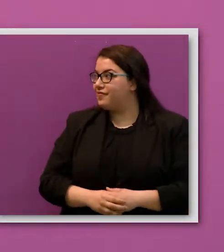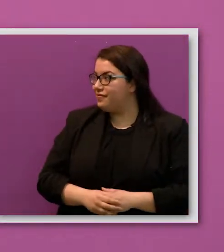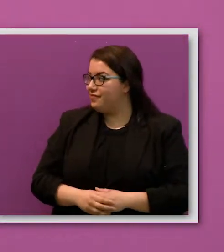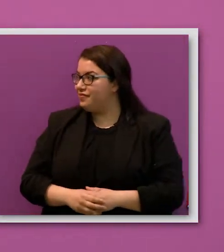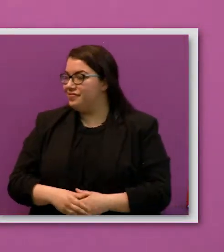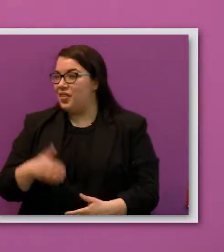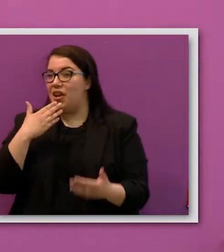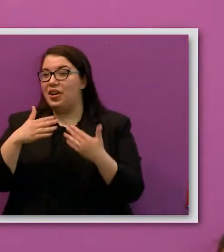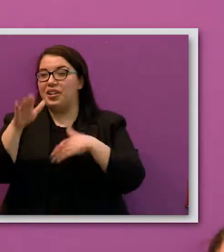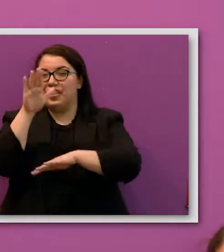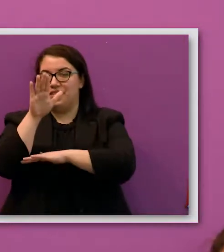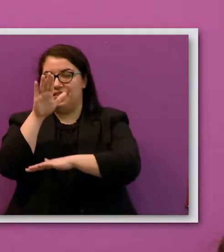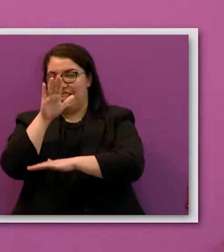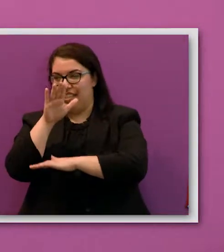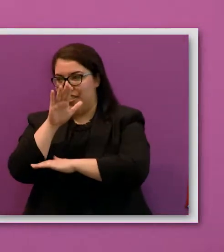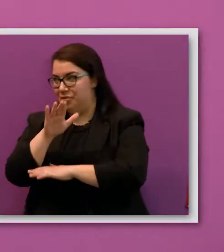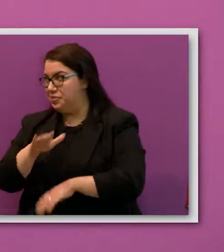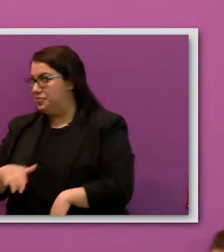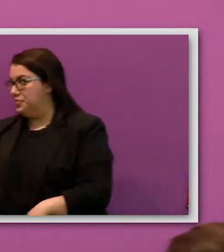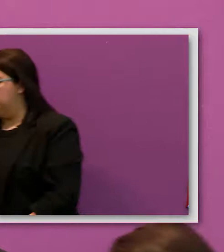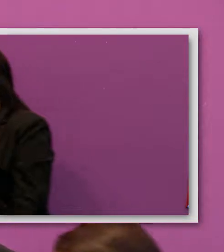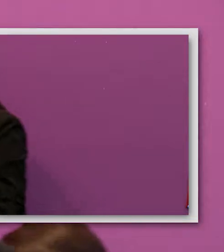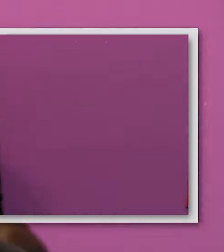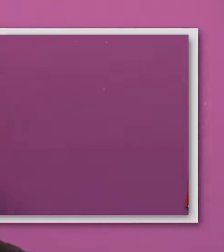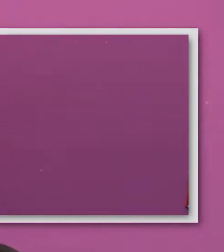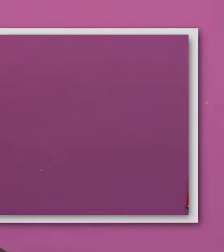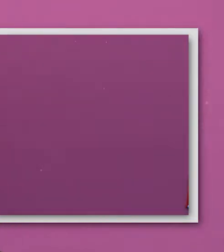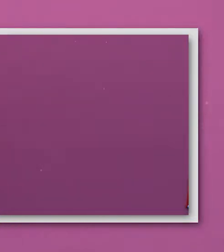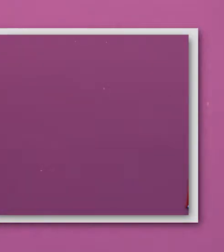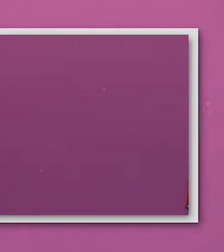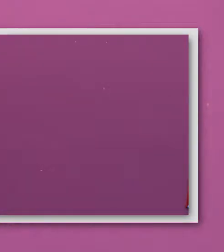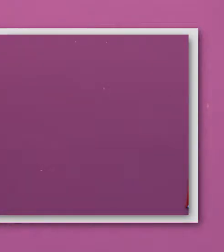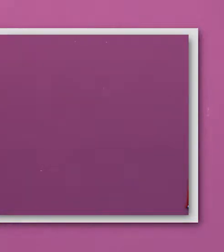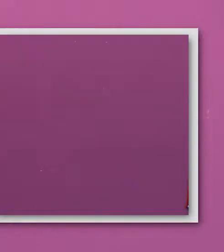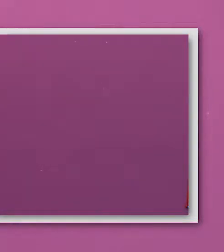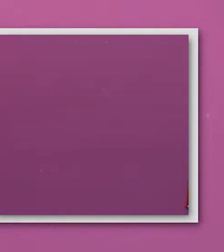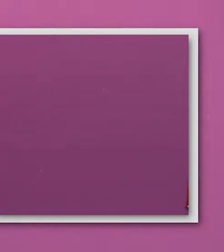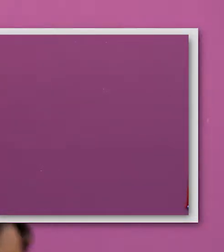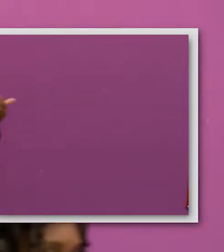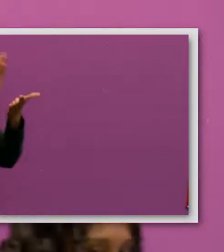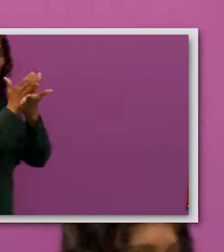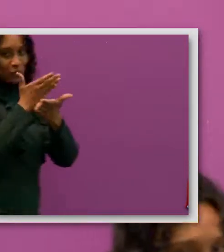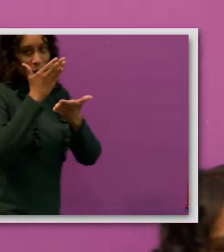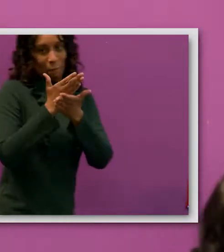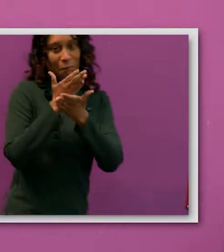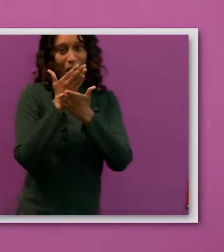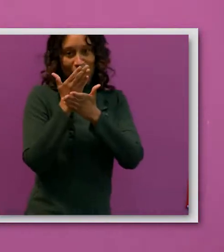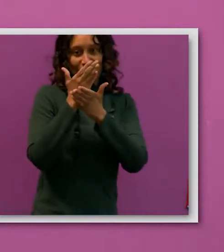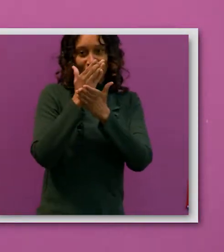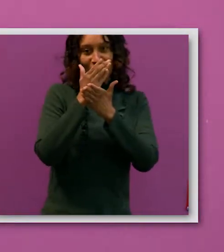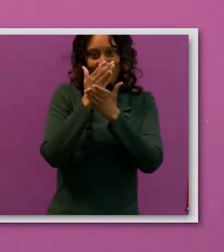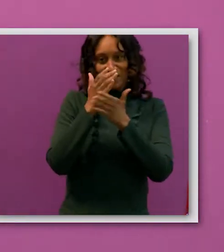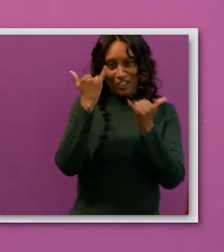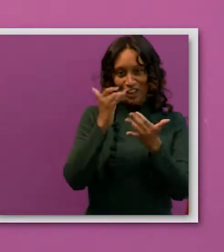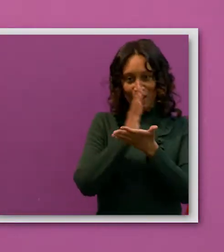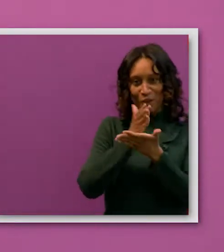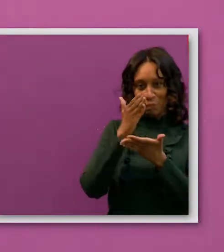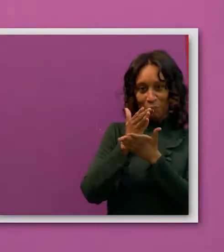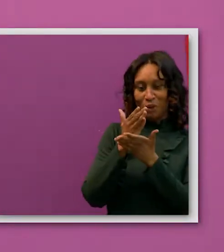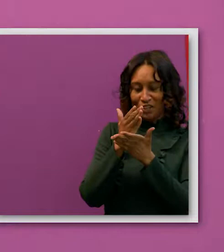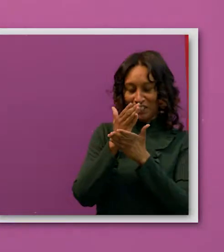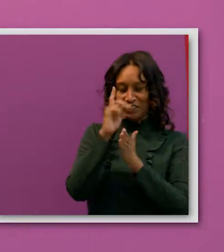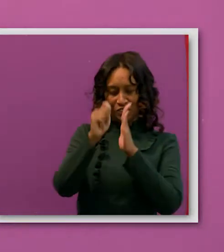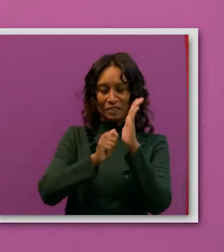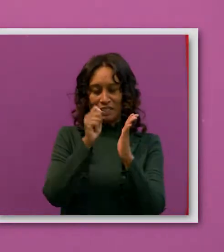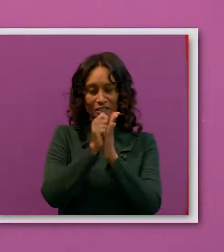Well, good evening. Thank you, Jenny, and thank you, Mayor. It is budget season in the District of Columbia, and so what